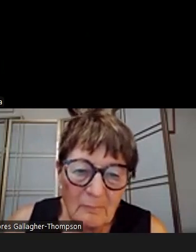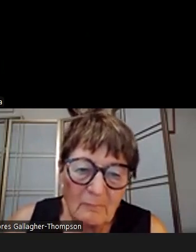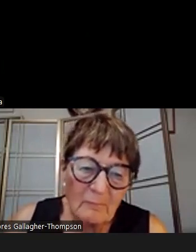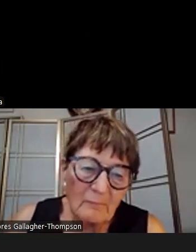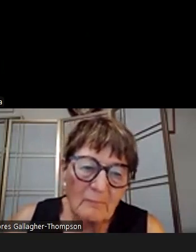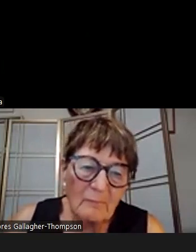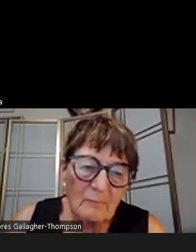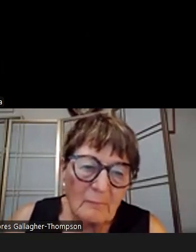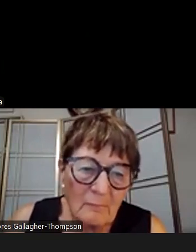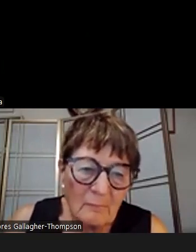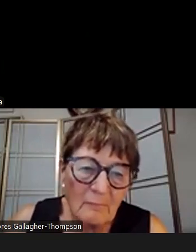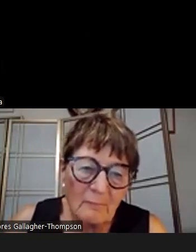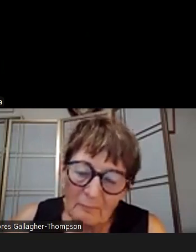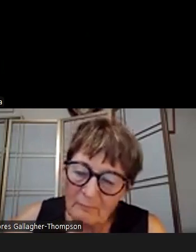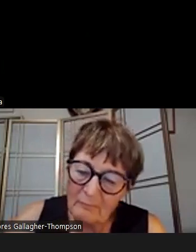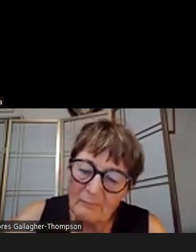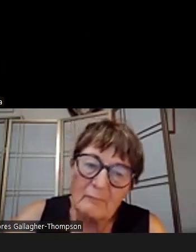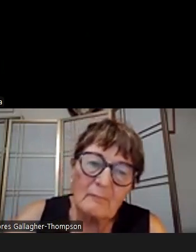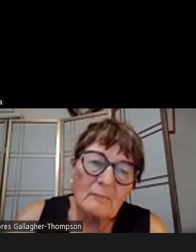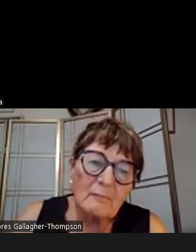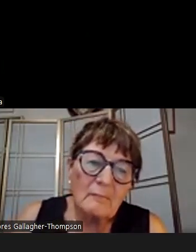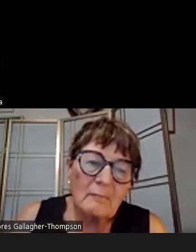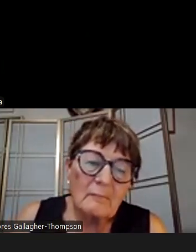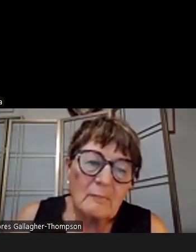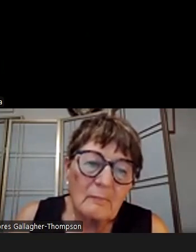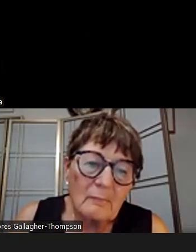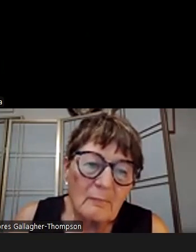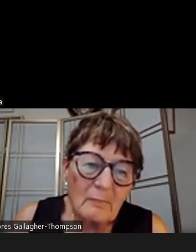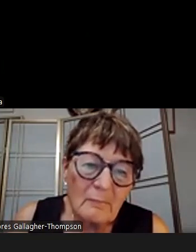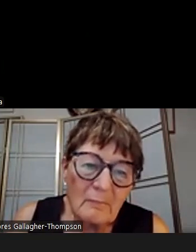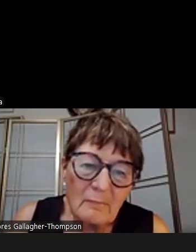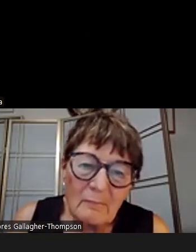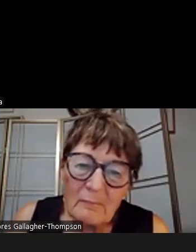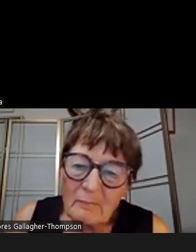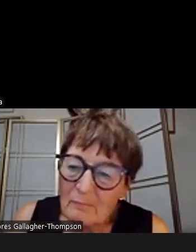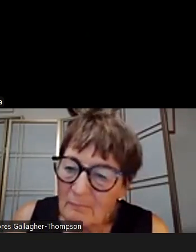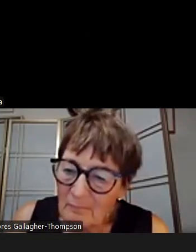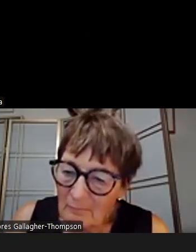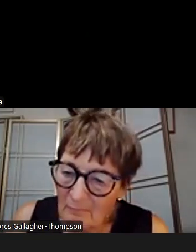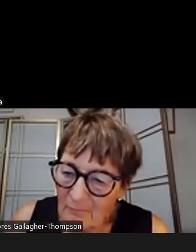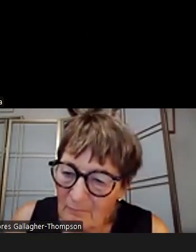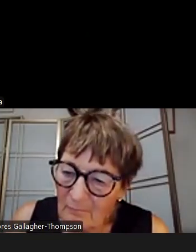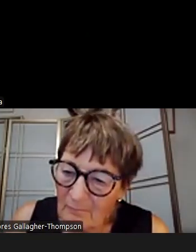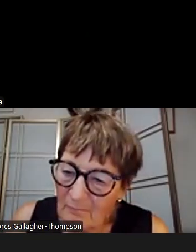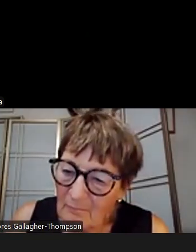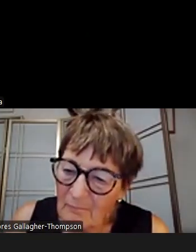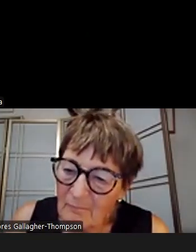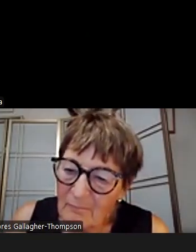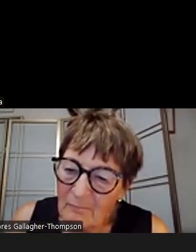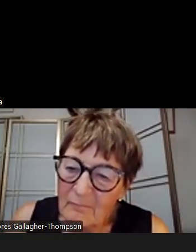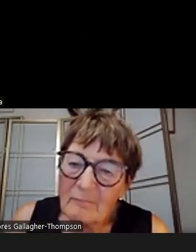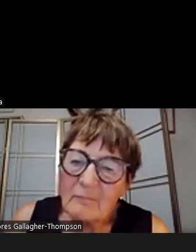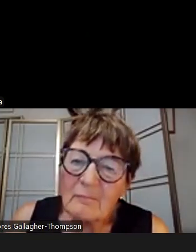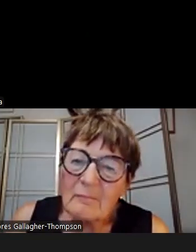CDCs as hubs for diagnosis and education are underfunded and understaffed. And so when we talk about